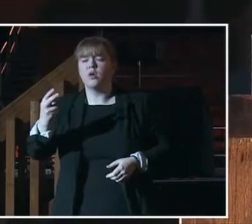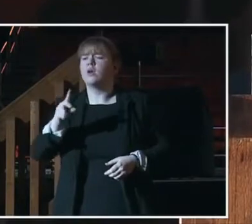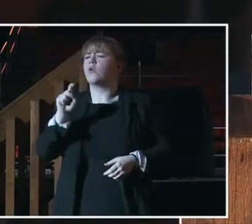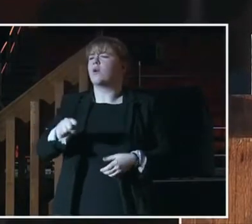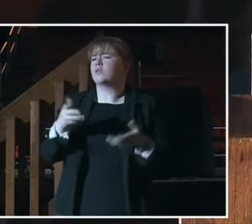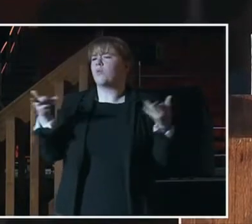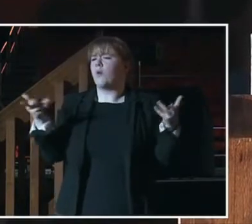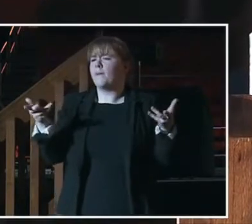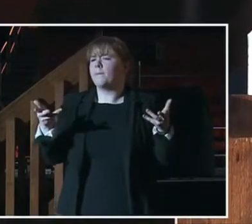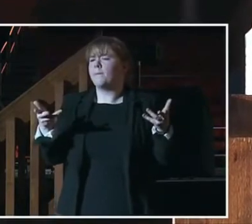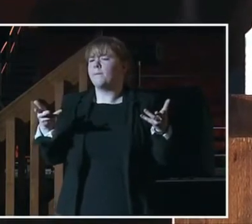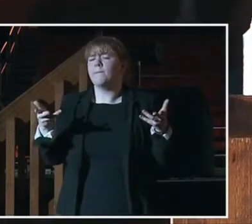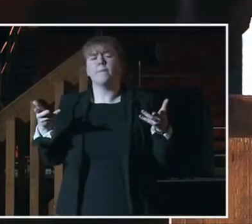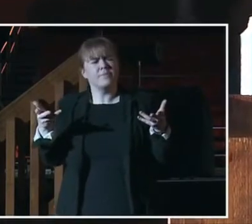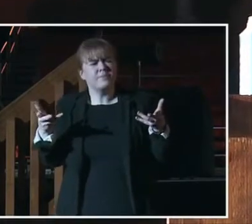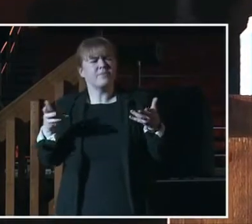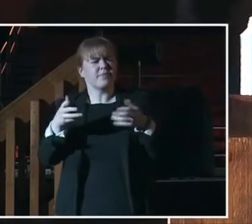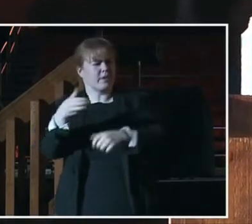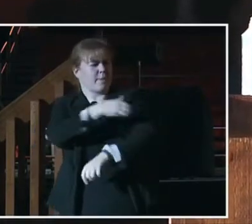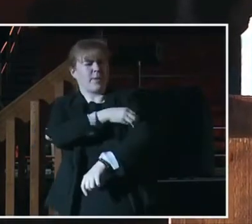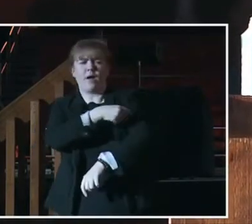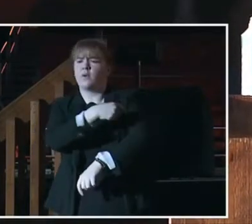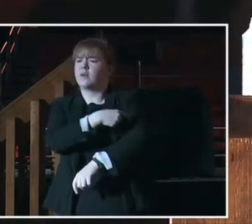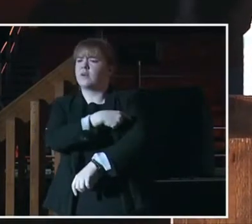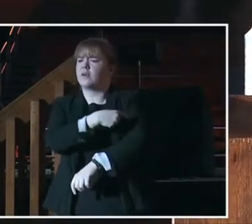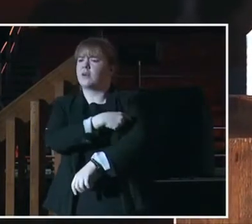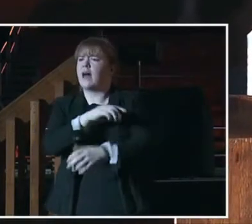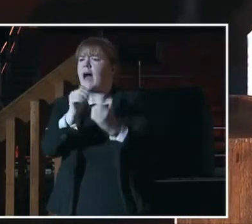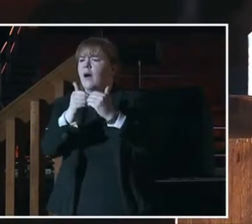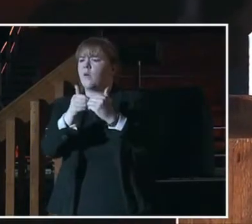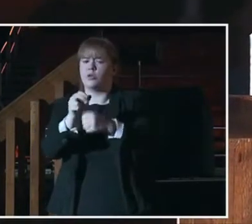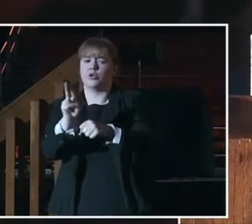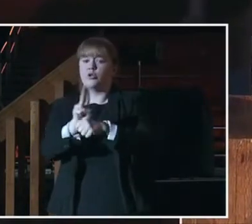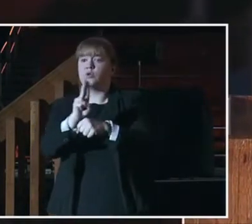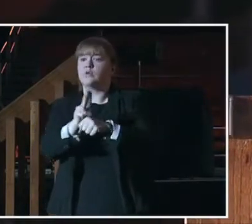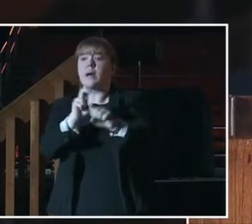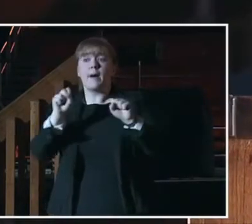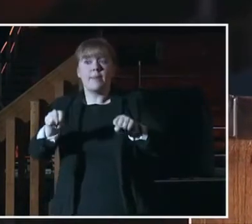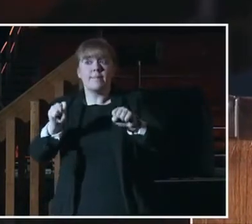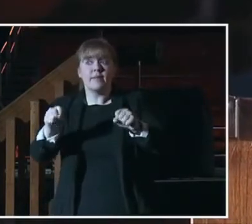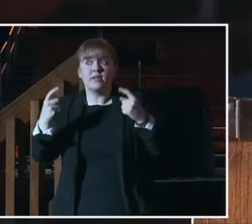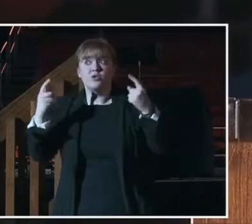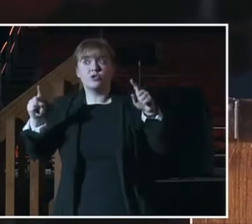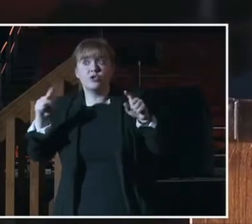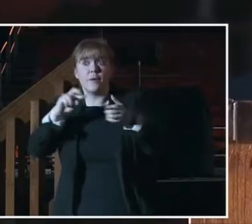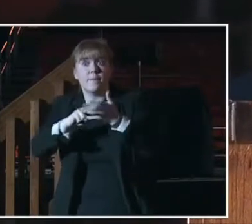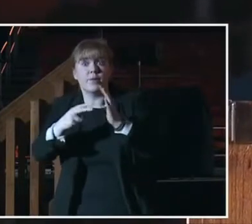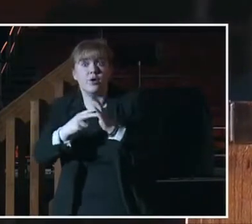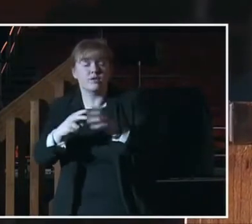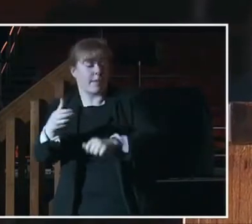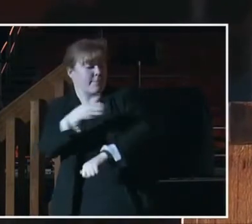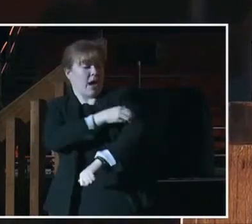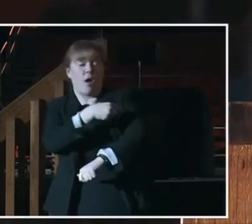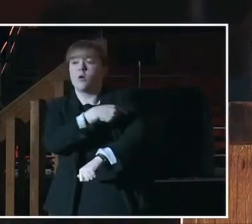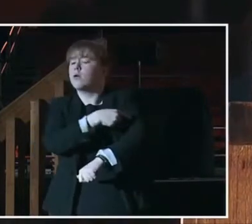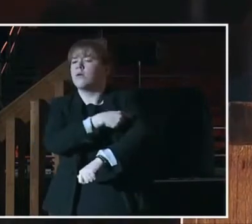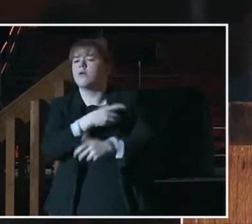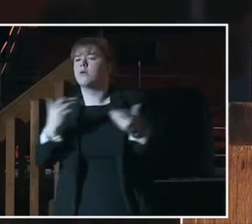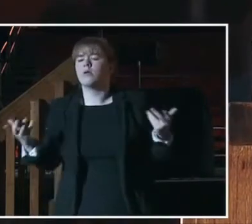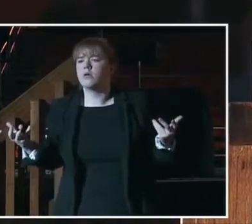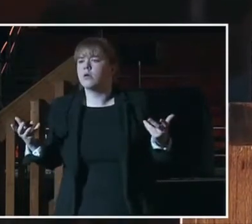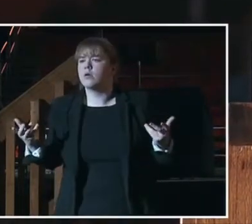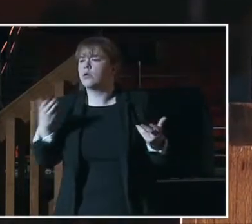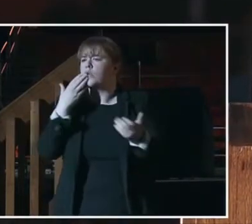becomes, how can we use power, remember, the ability to achieve purpose, how can we use power